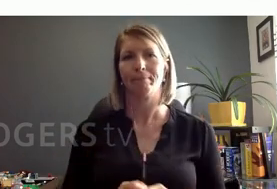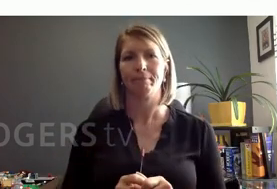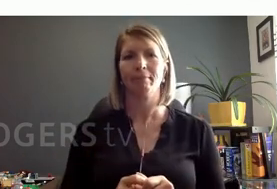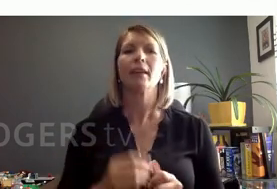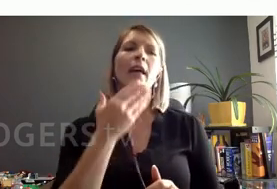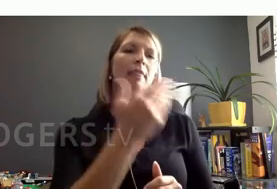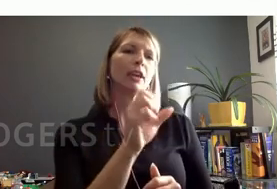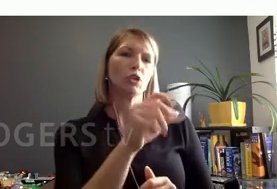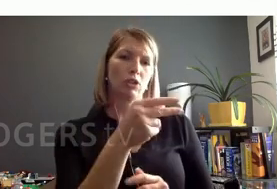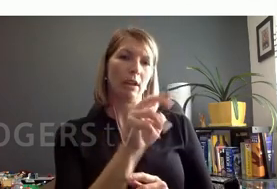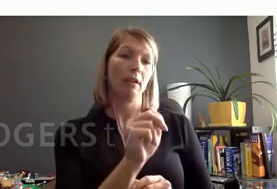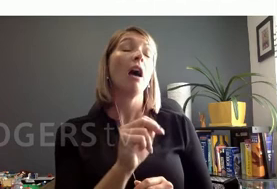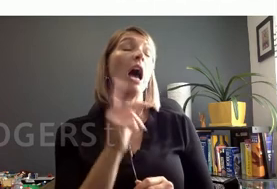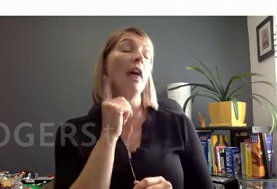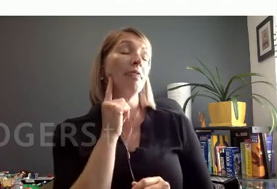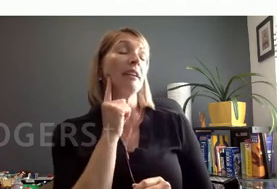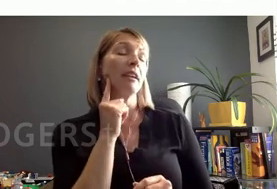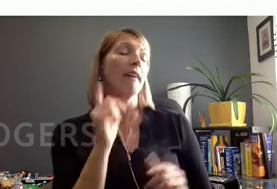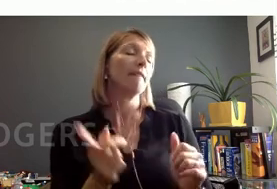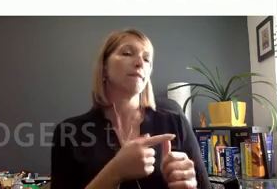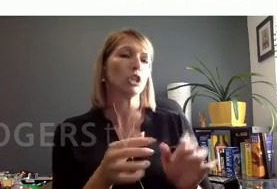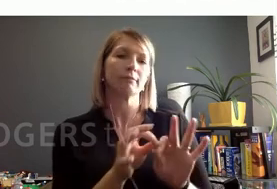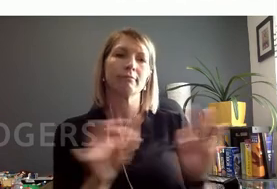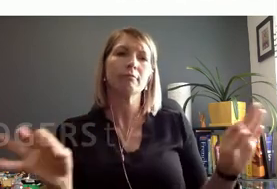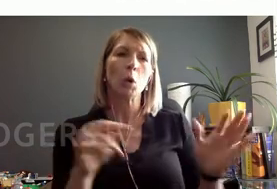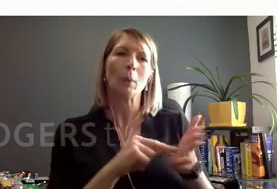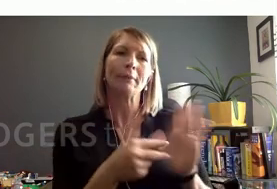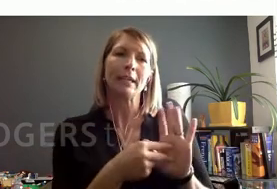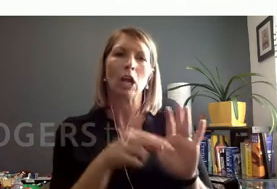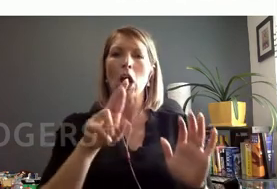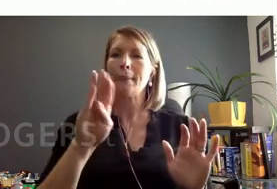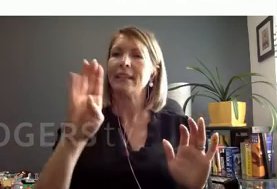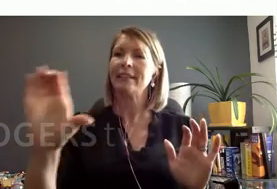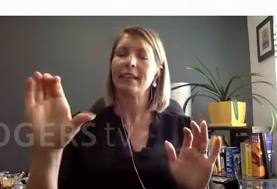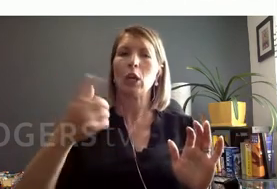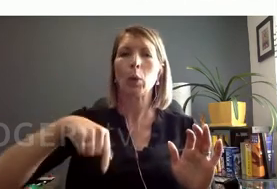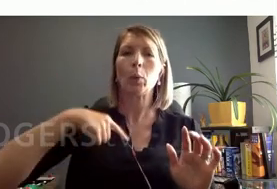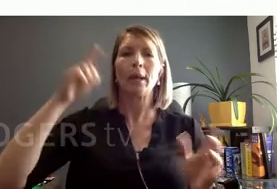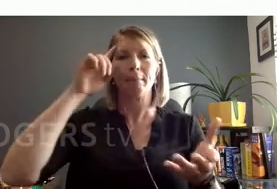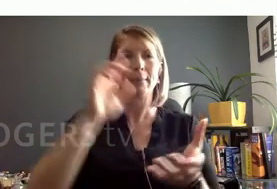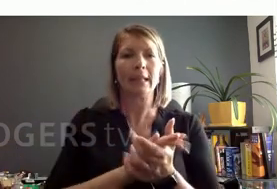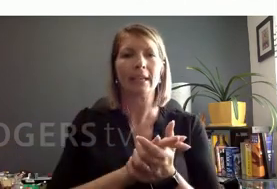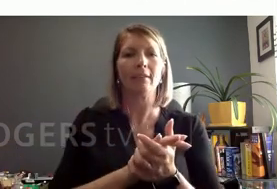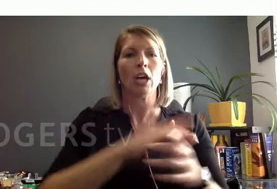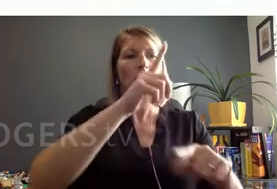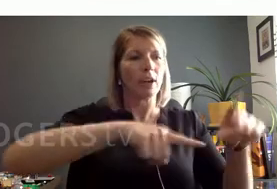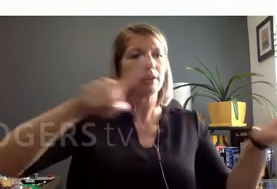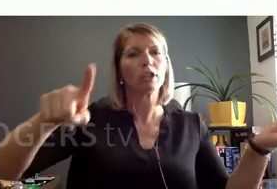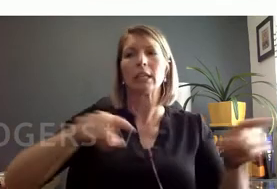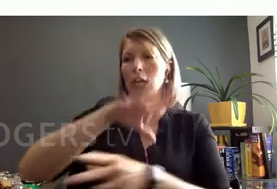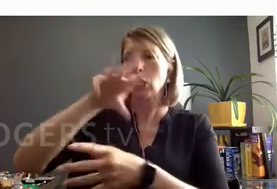our definition, actually, which is where at RBC we believe that diversity and inclusion is really a state of being